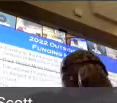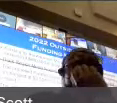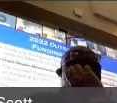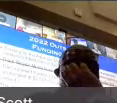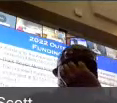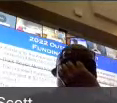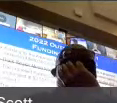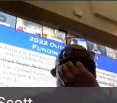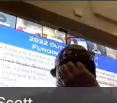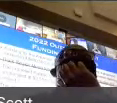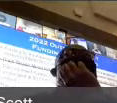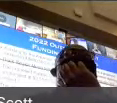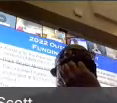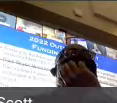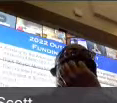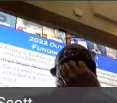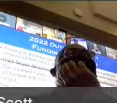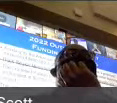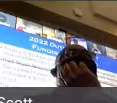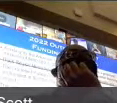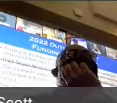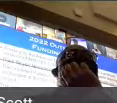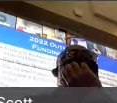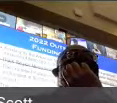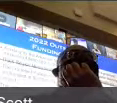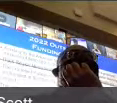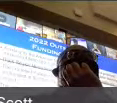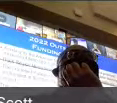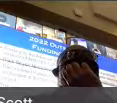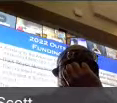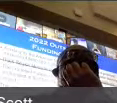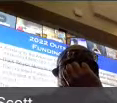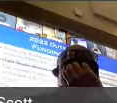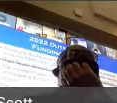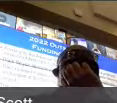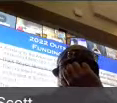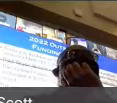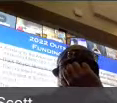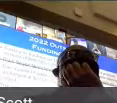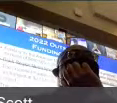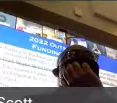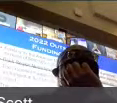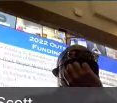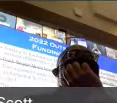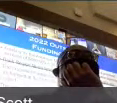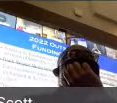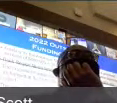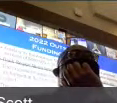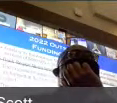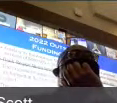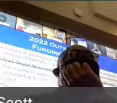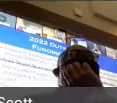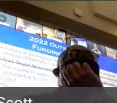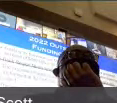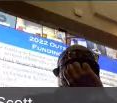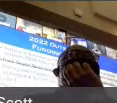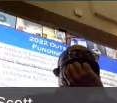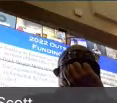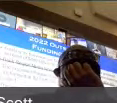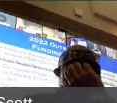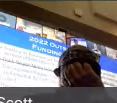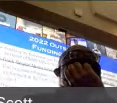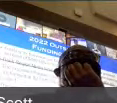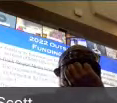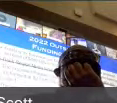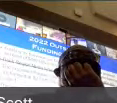draft simulated bill for April that if you were to annualize that, it would have